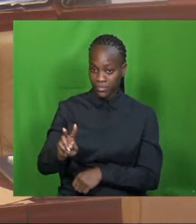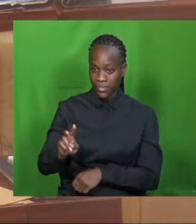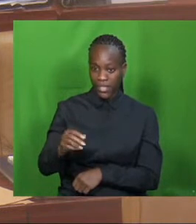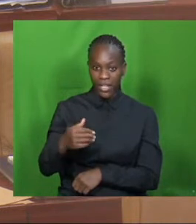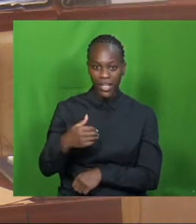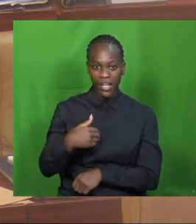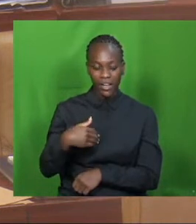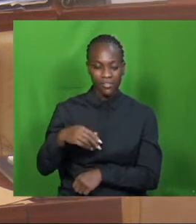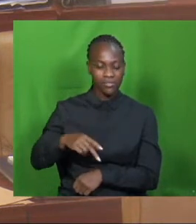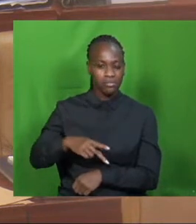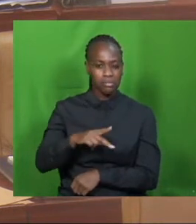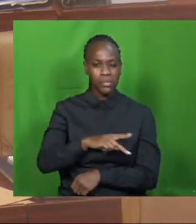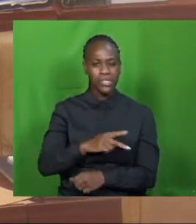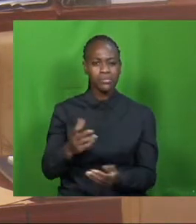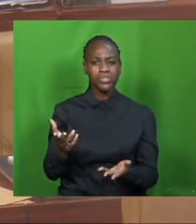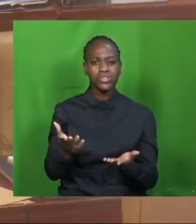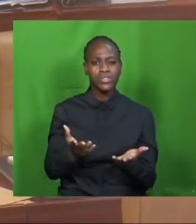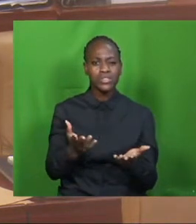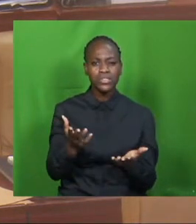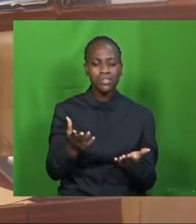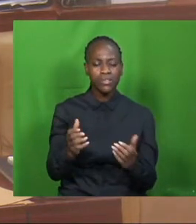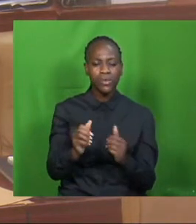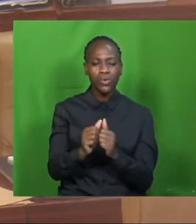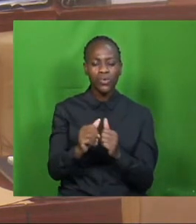Page 28.